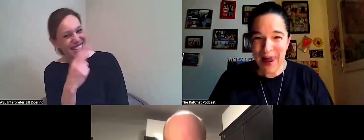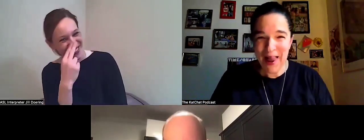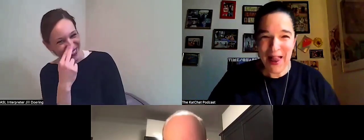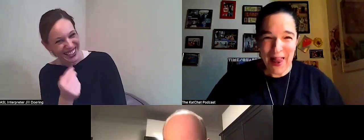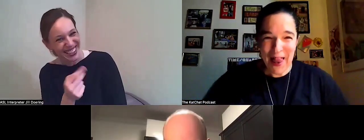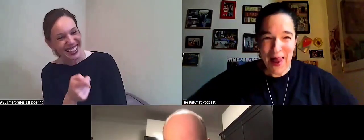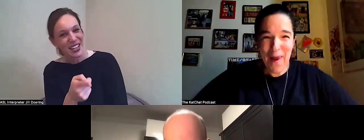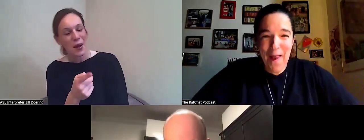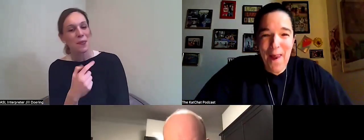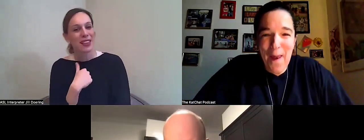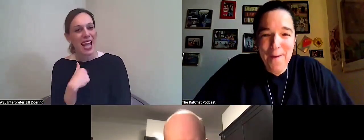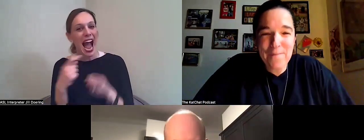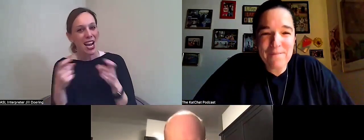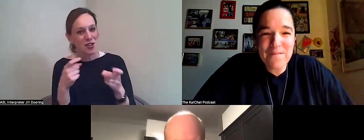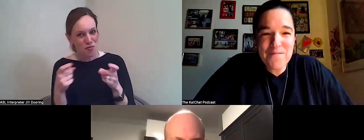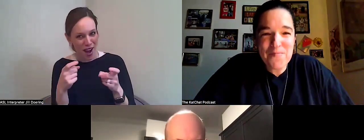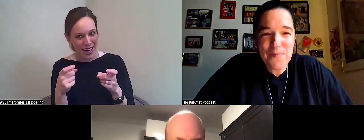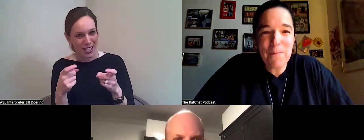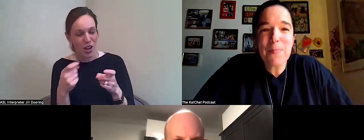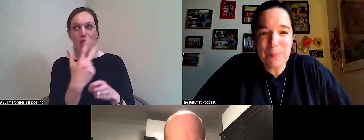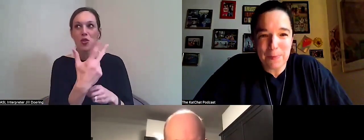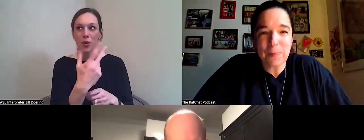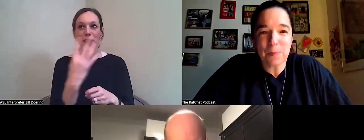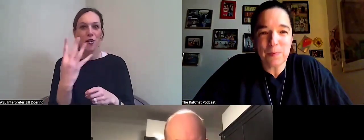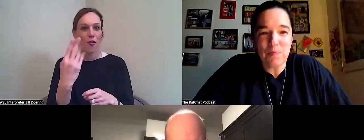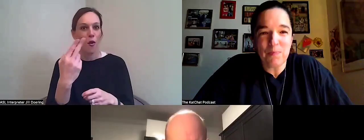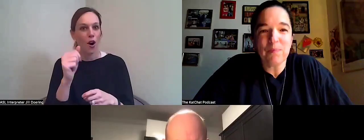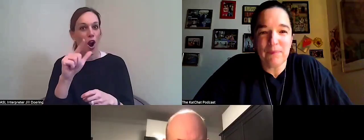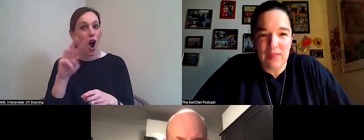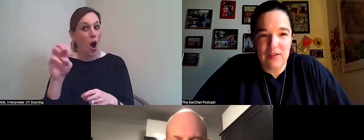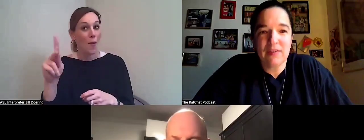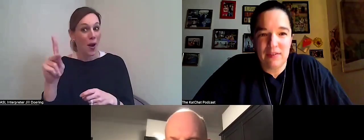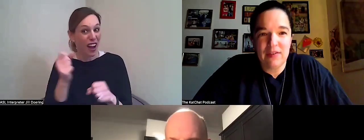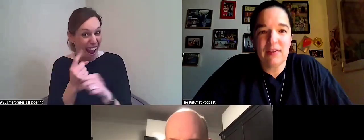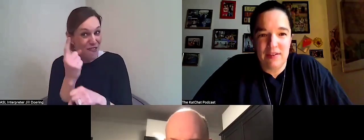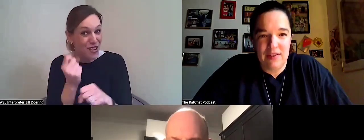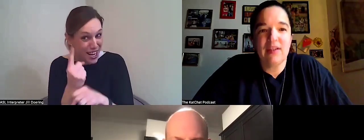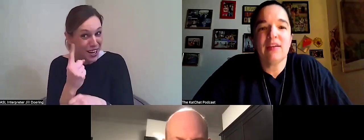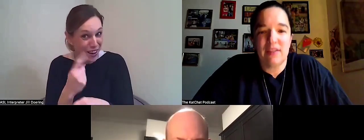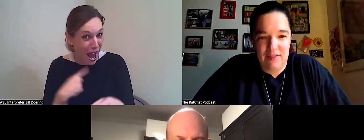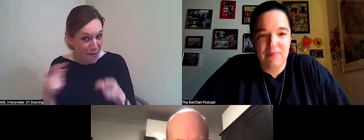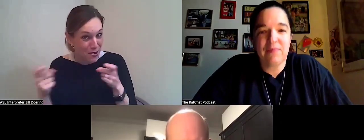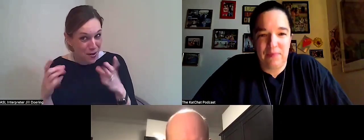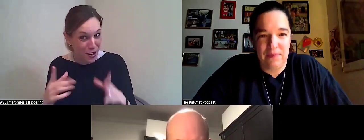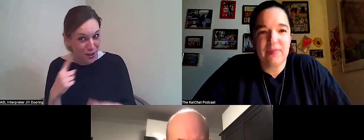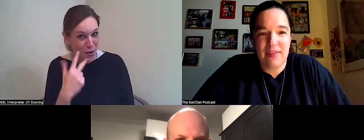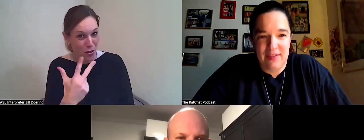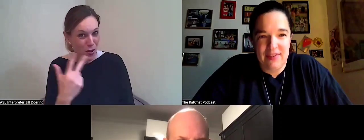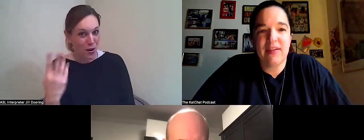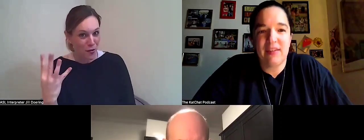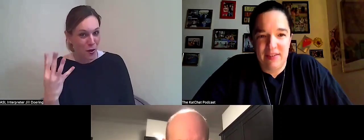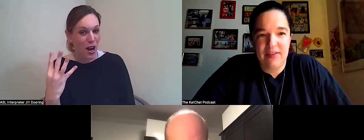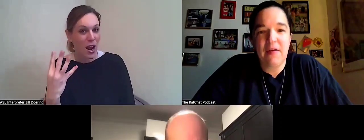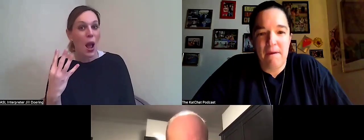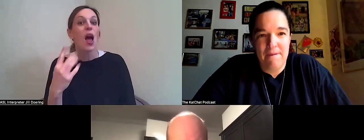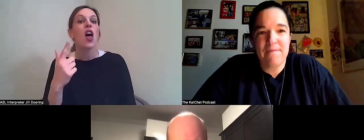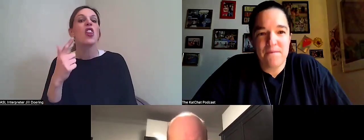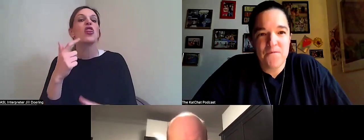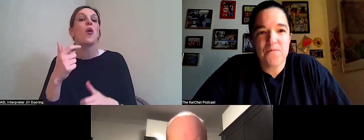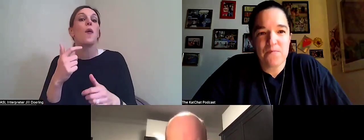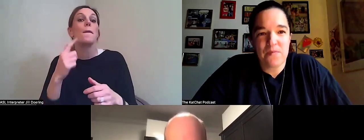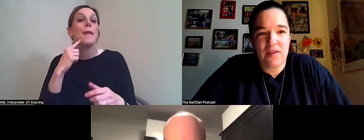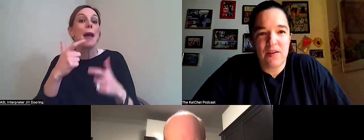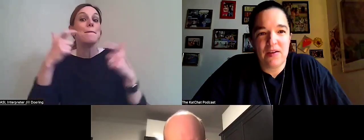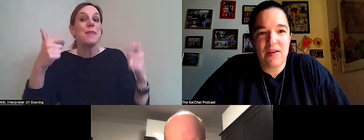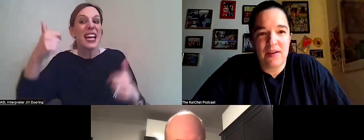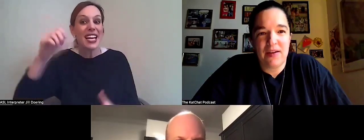I direct usually about 3 to 4 Hallmark movies a year, and my biggest critic is my mom. So